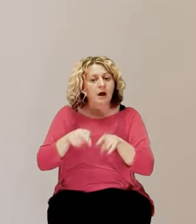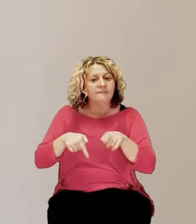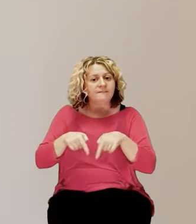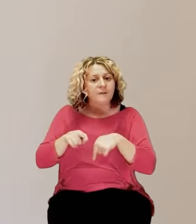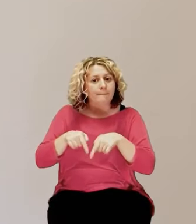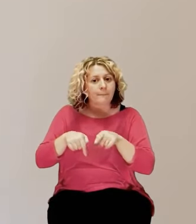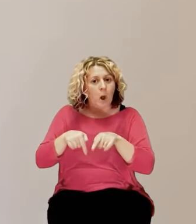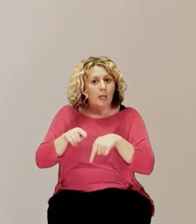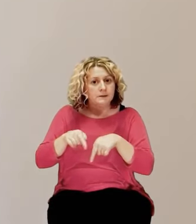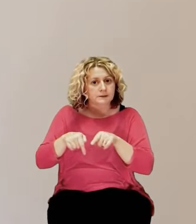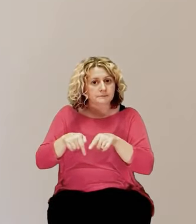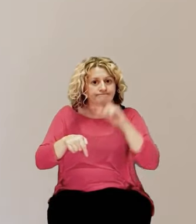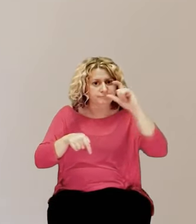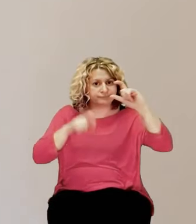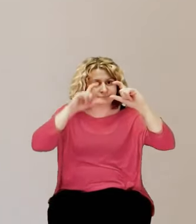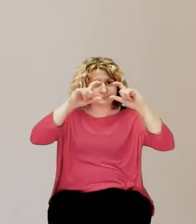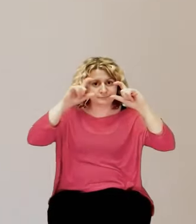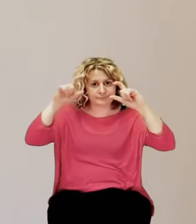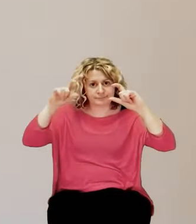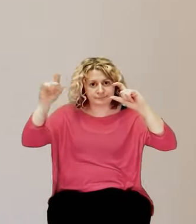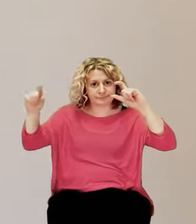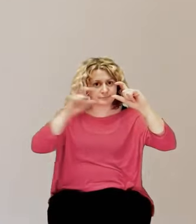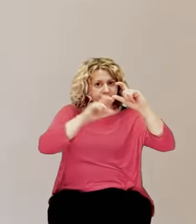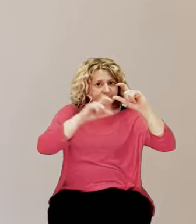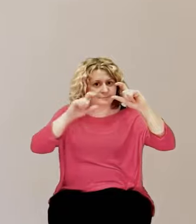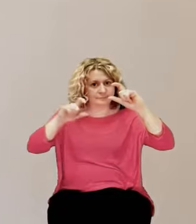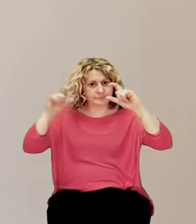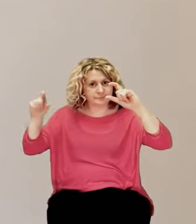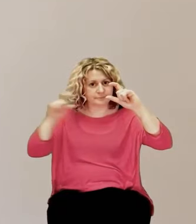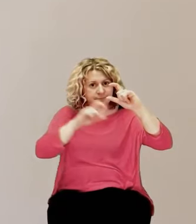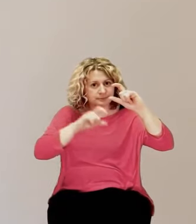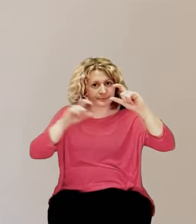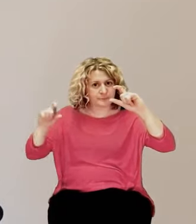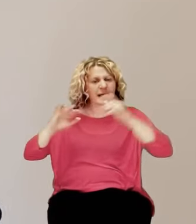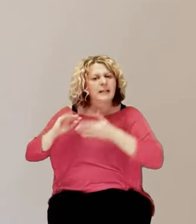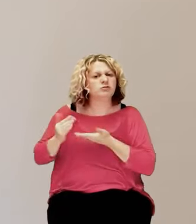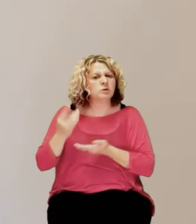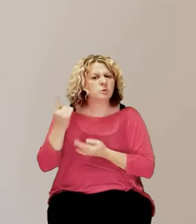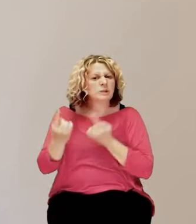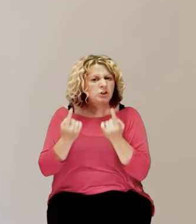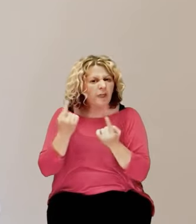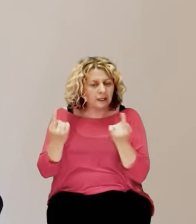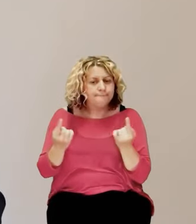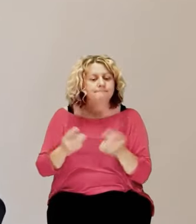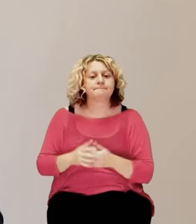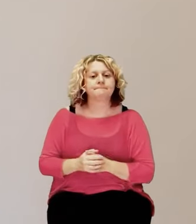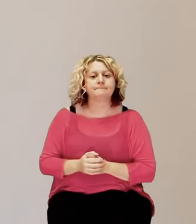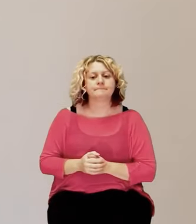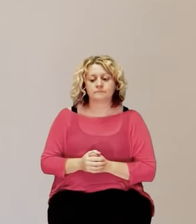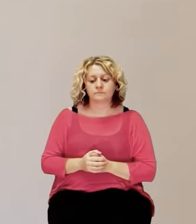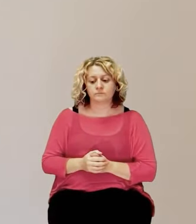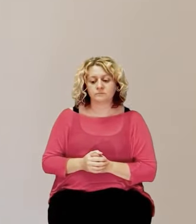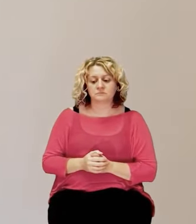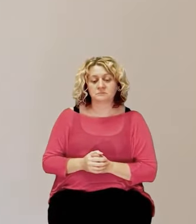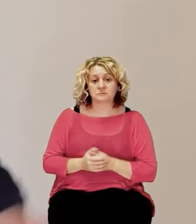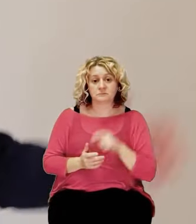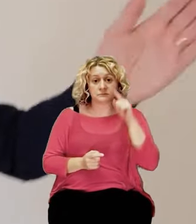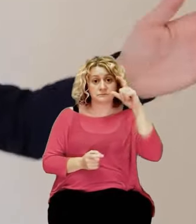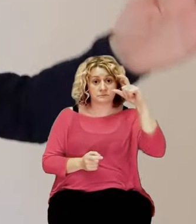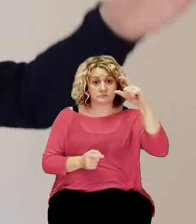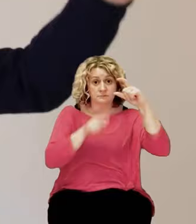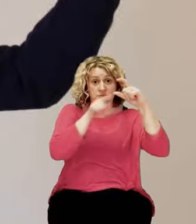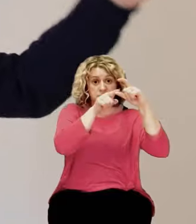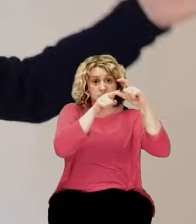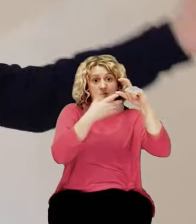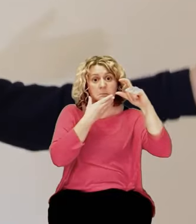each other in the call. One young man says this, Well, I started getting interested in Christianity when